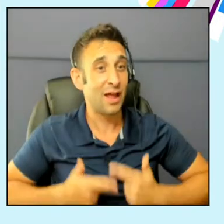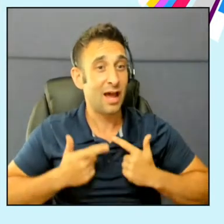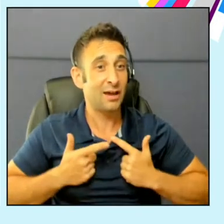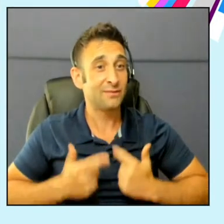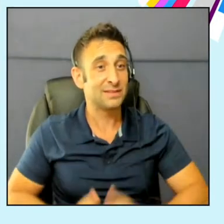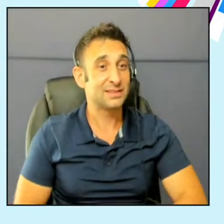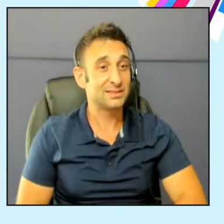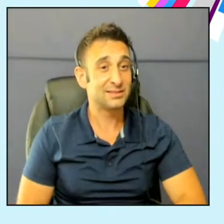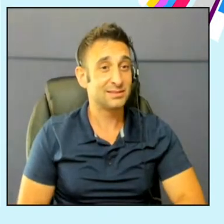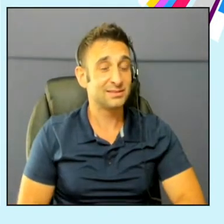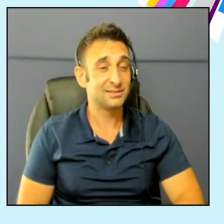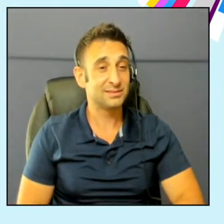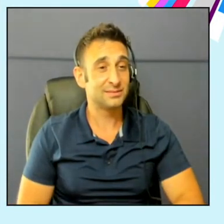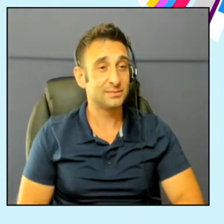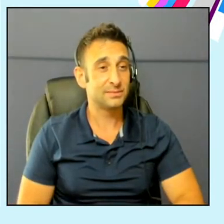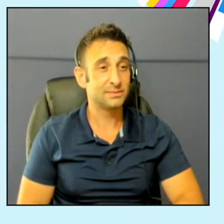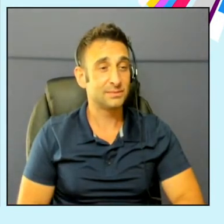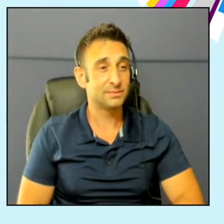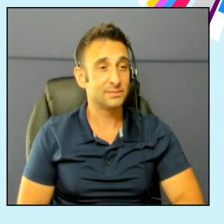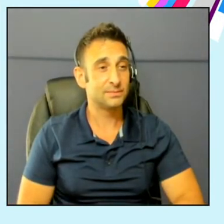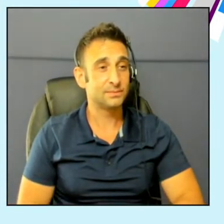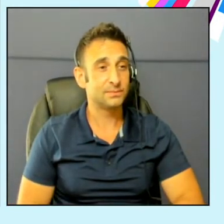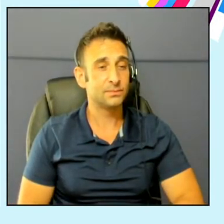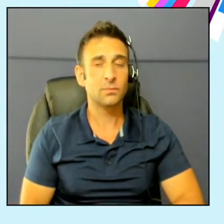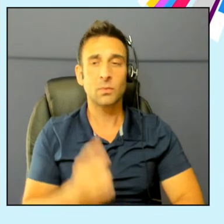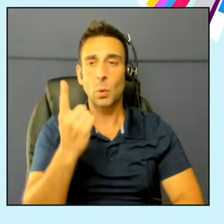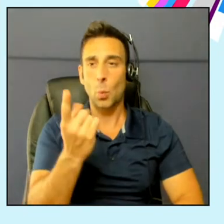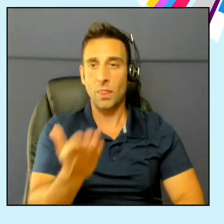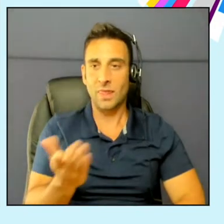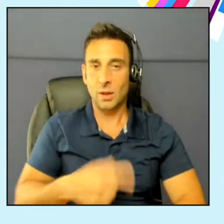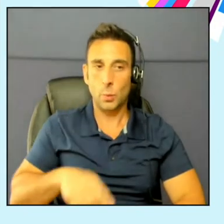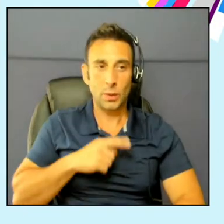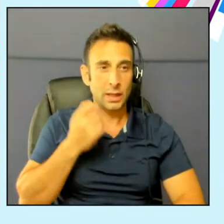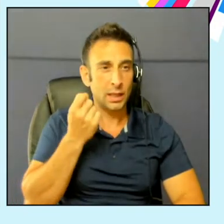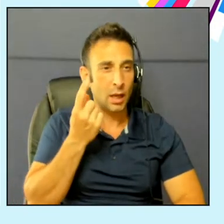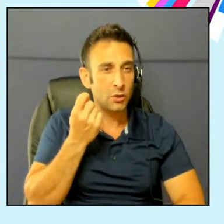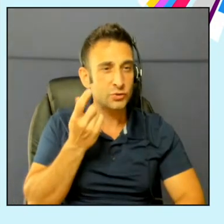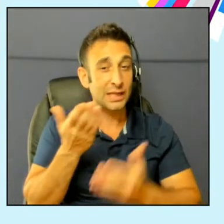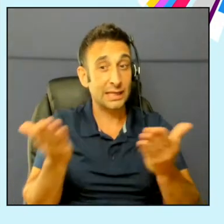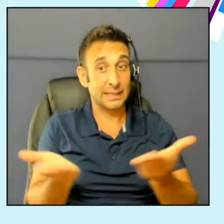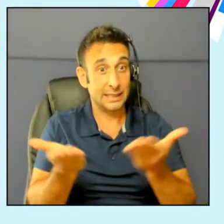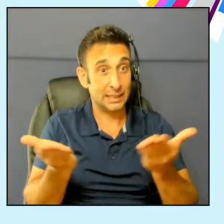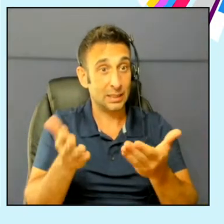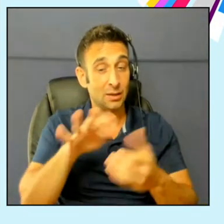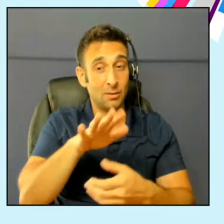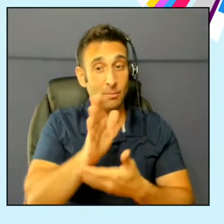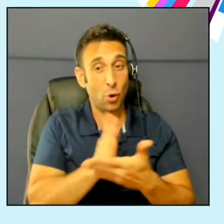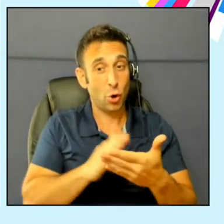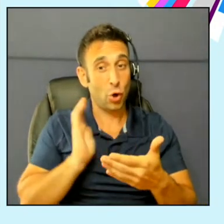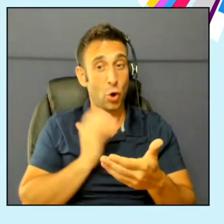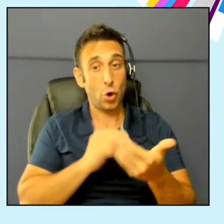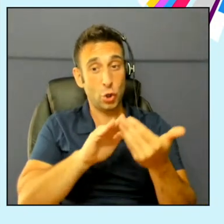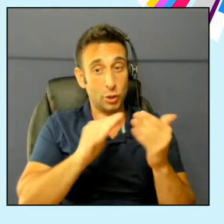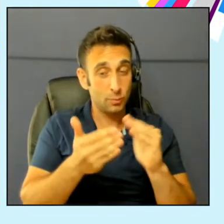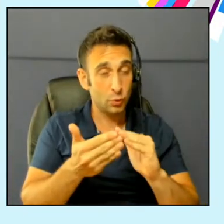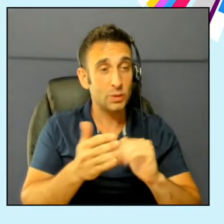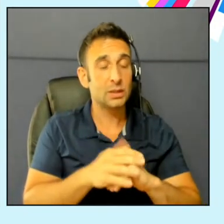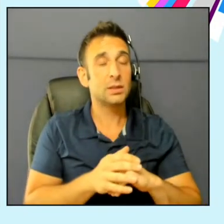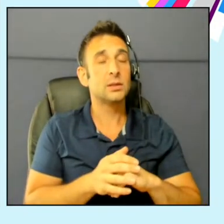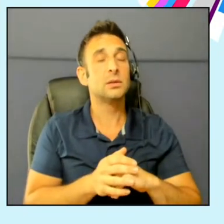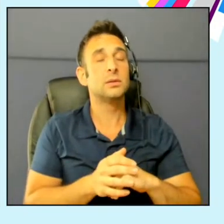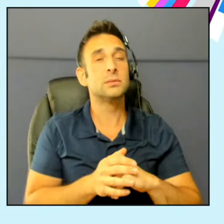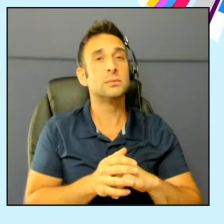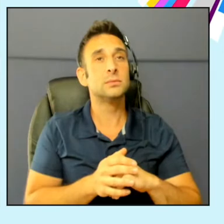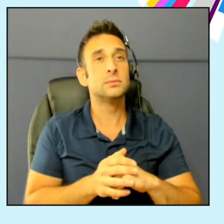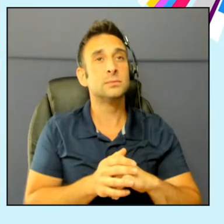You know, one thing that we're really starting to understand here as part of our community, and we're really talking about with each other all the time, is the fact that, like, when